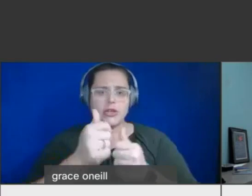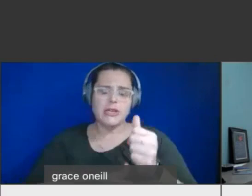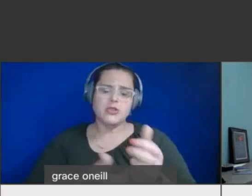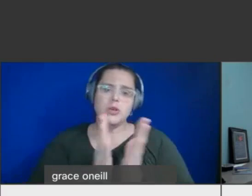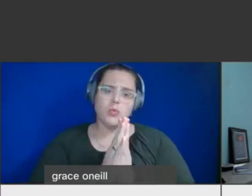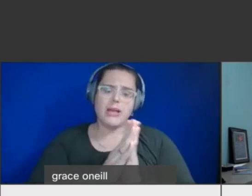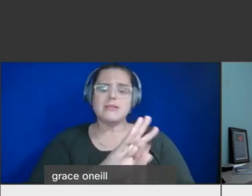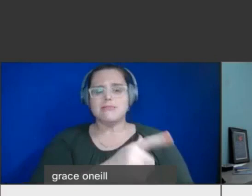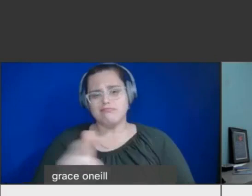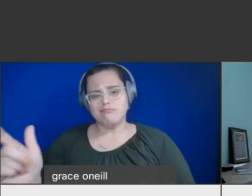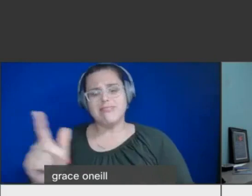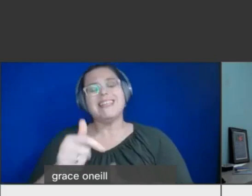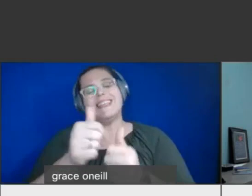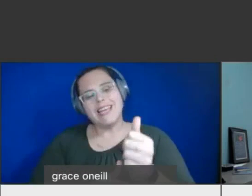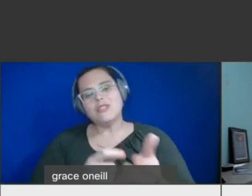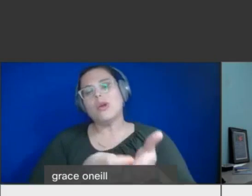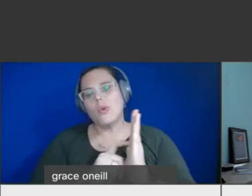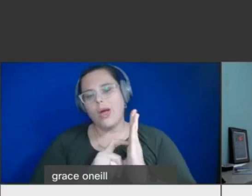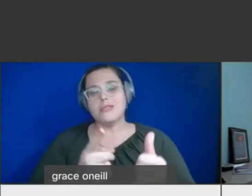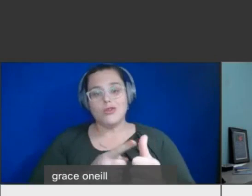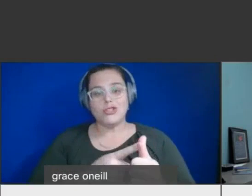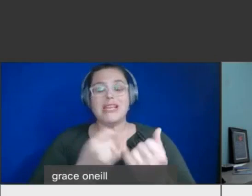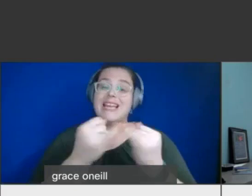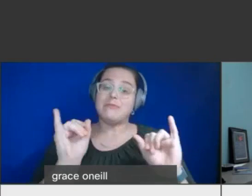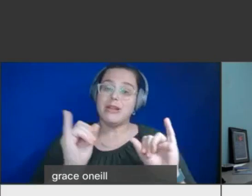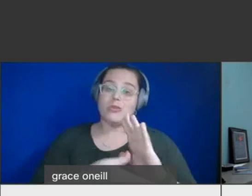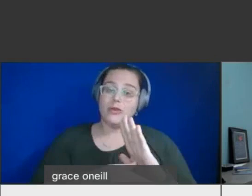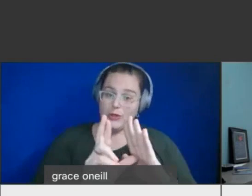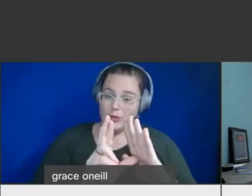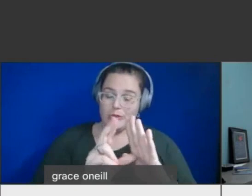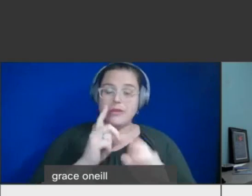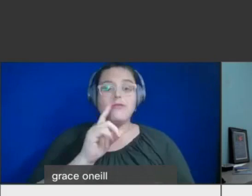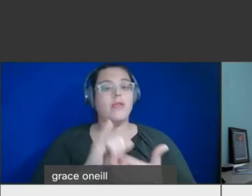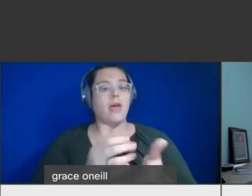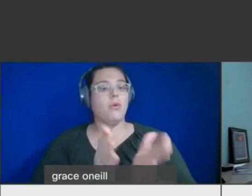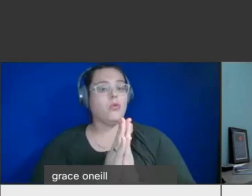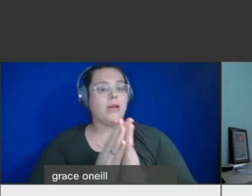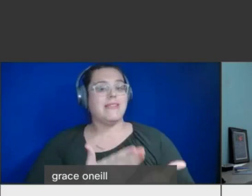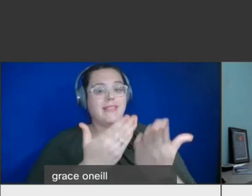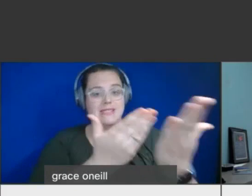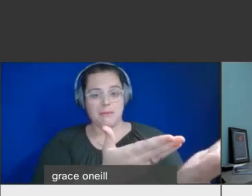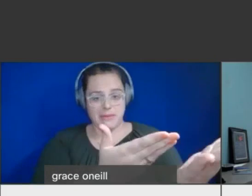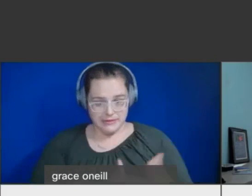an independent review of the request that's been submitted. And so,